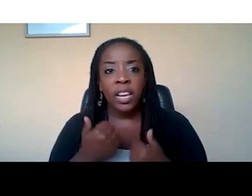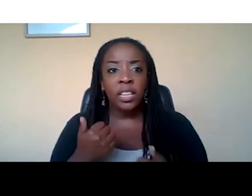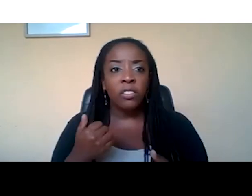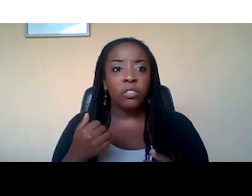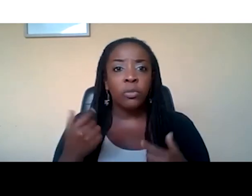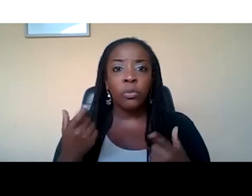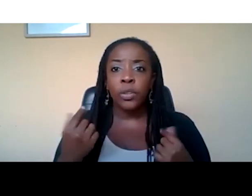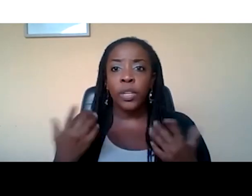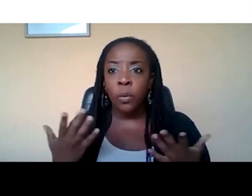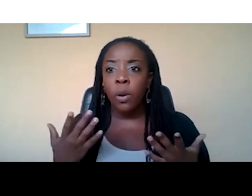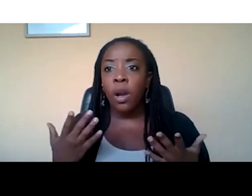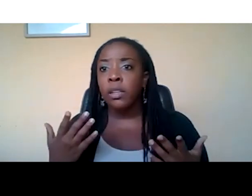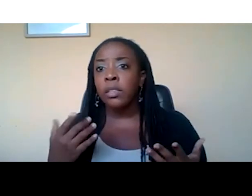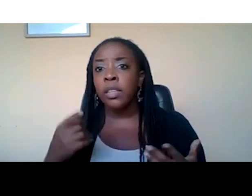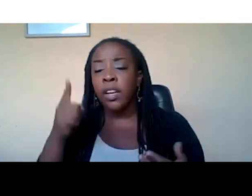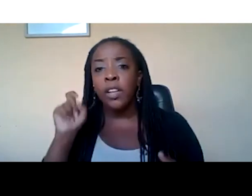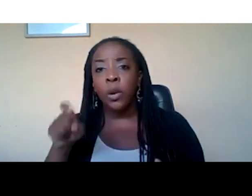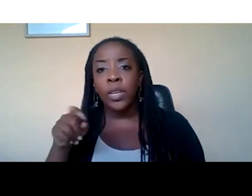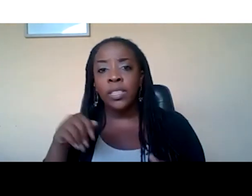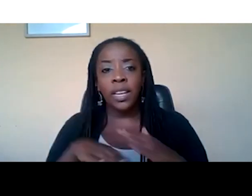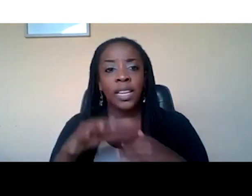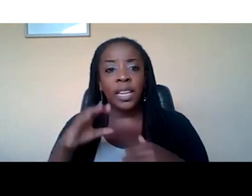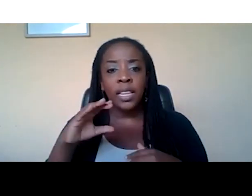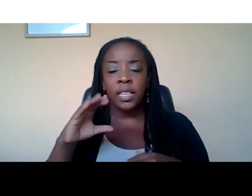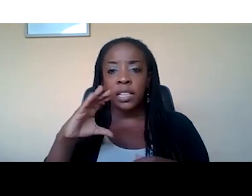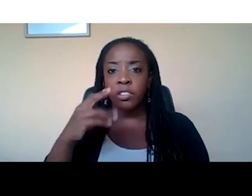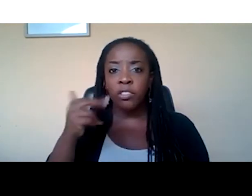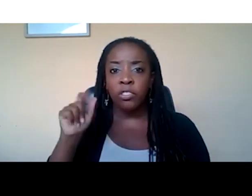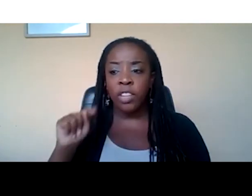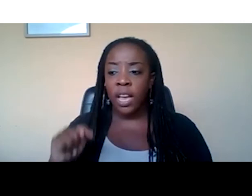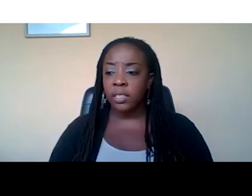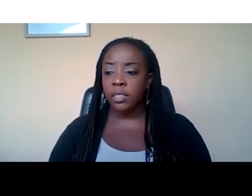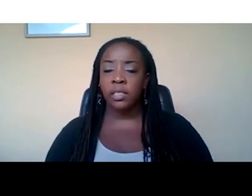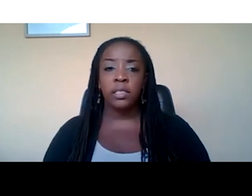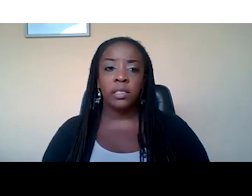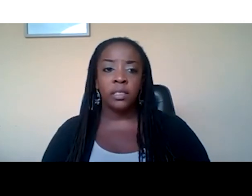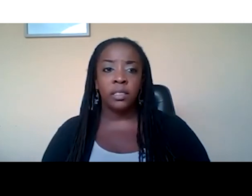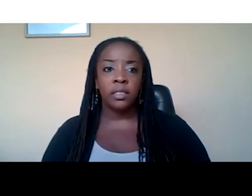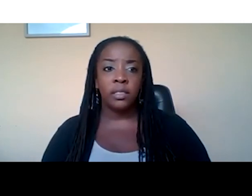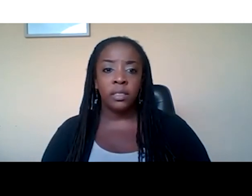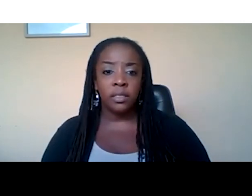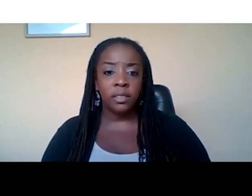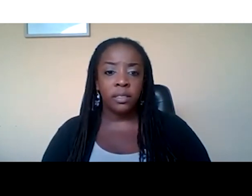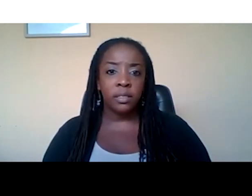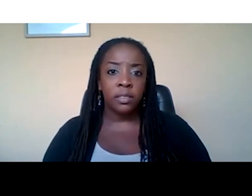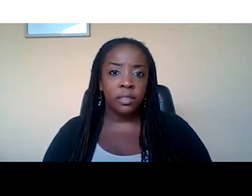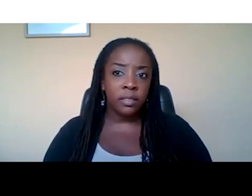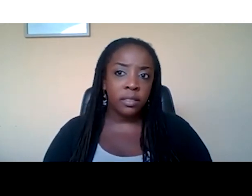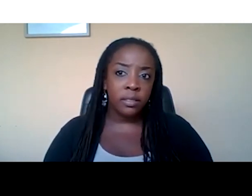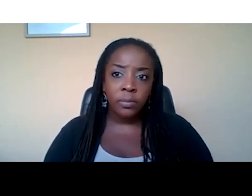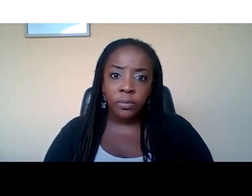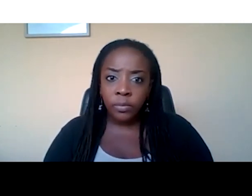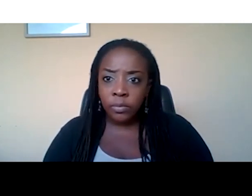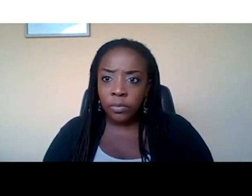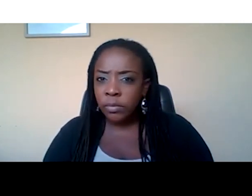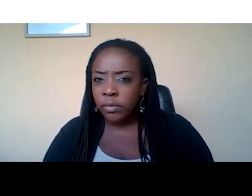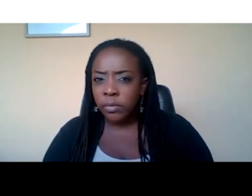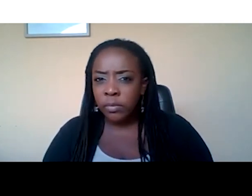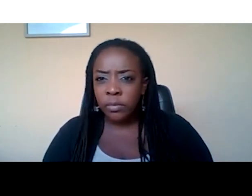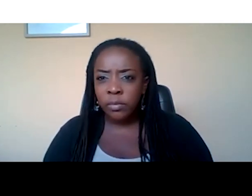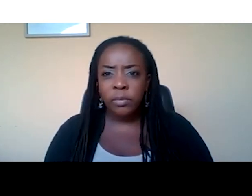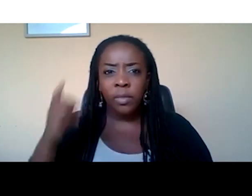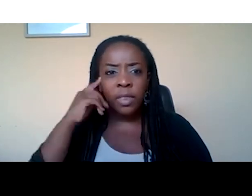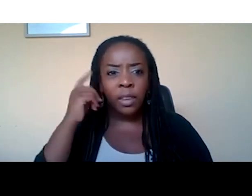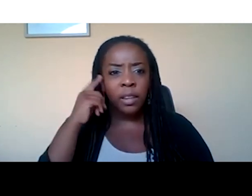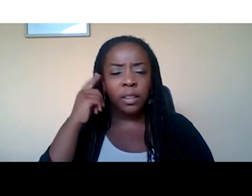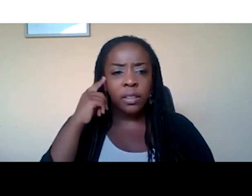chat. Okay, just a quick comment on what Charmaine just said about, and I think the issue is universal access, a key element, because when you do that, you're going to